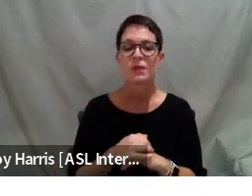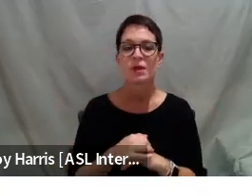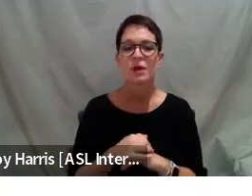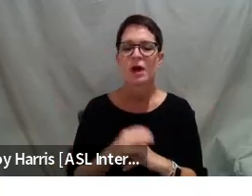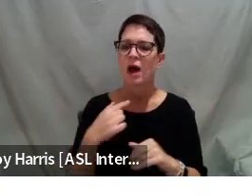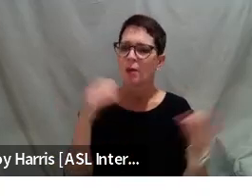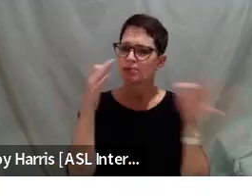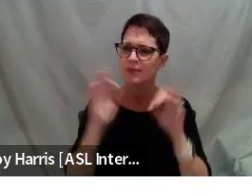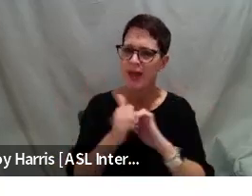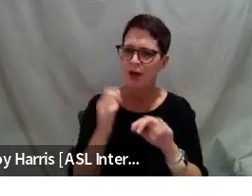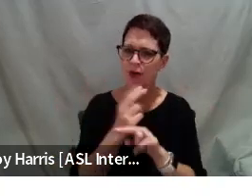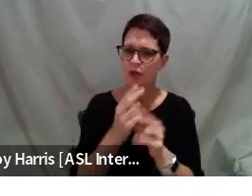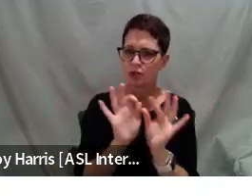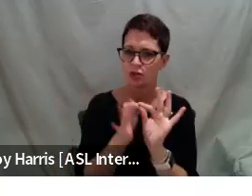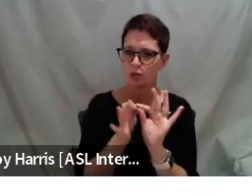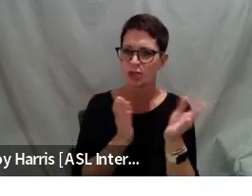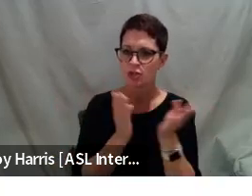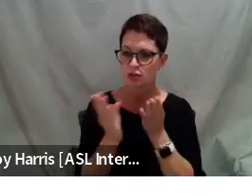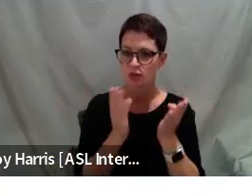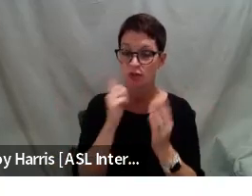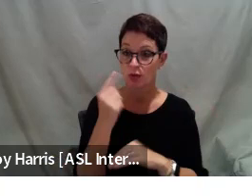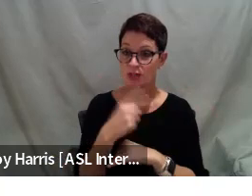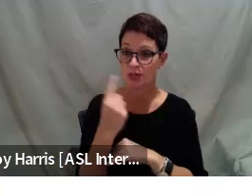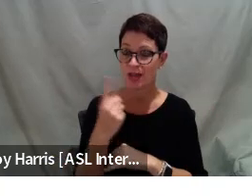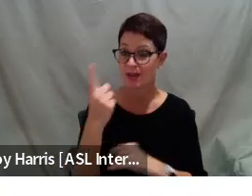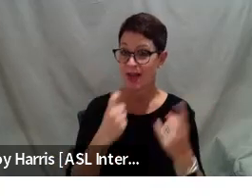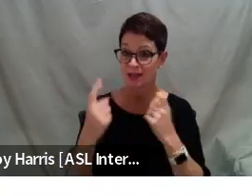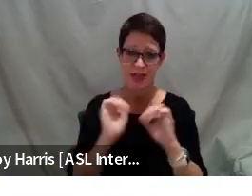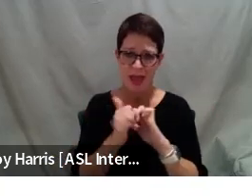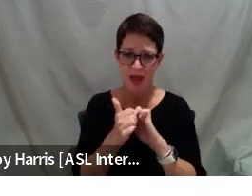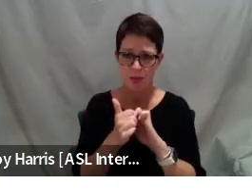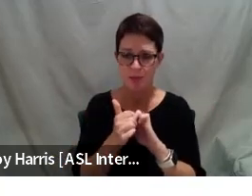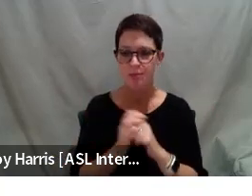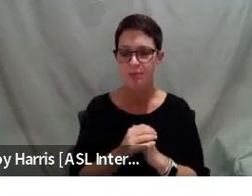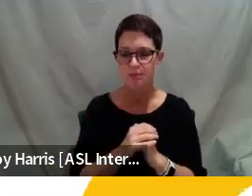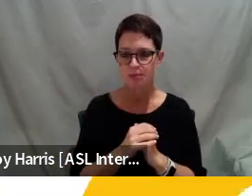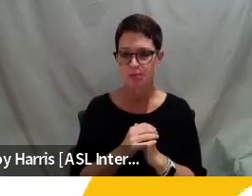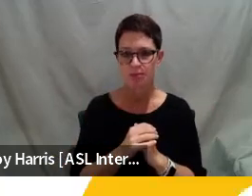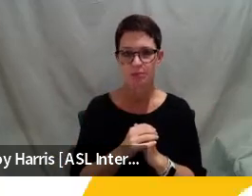over how to use interpretation services and ask questions.